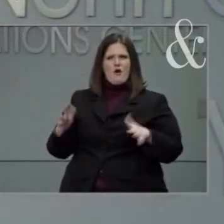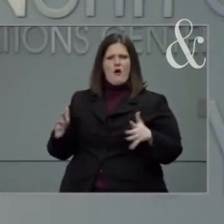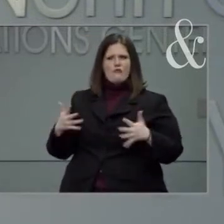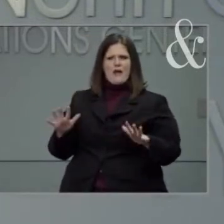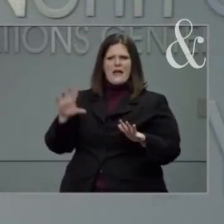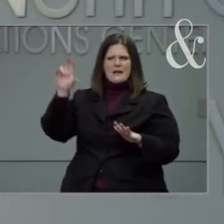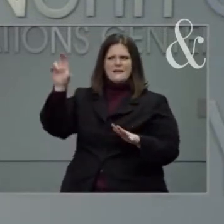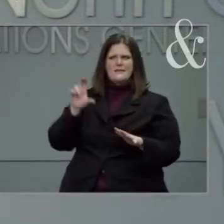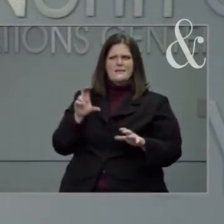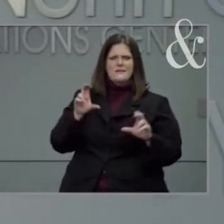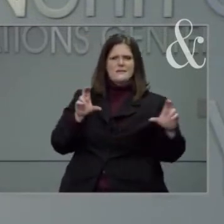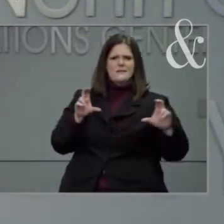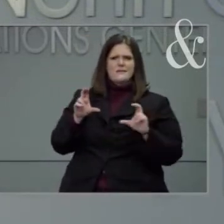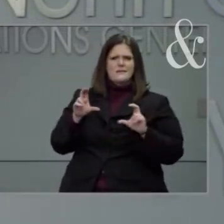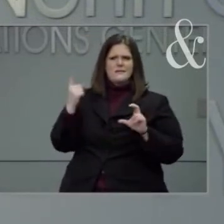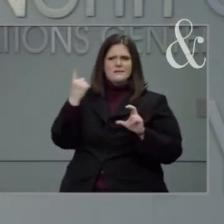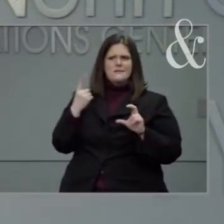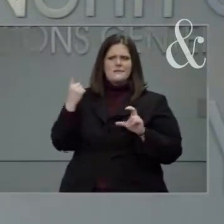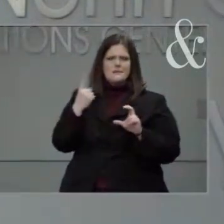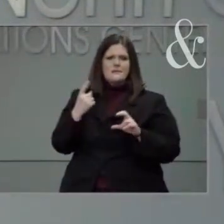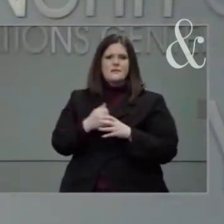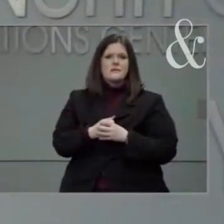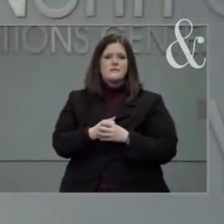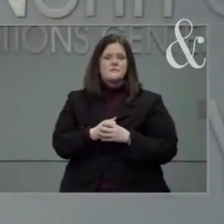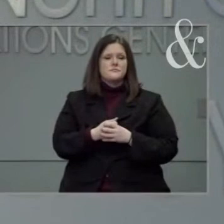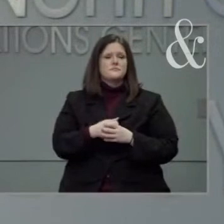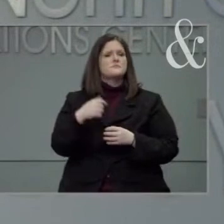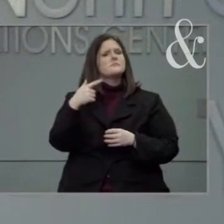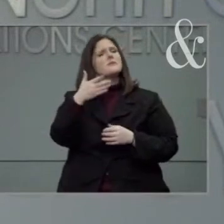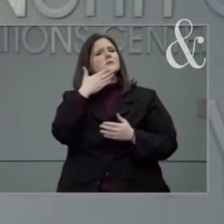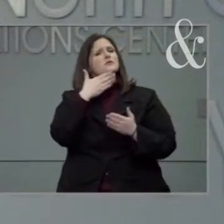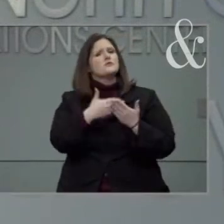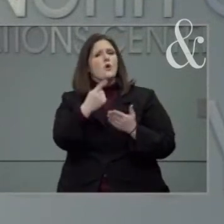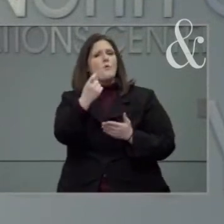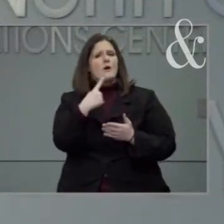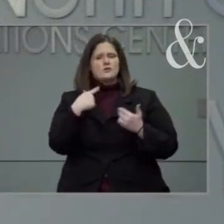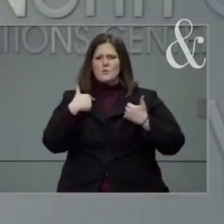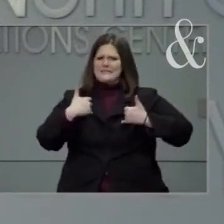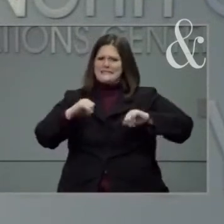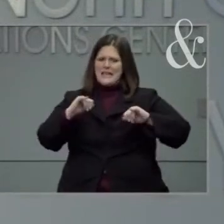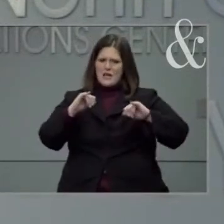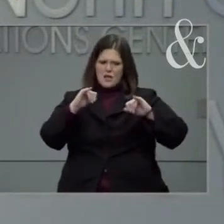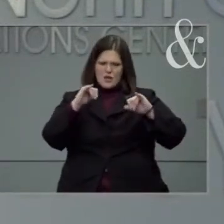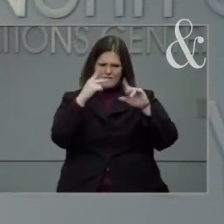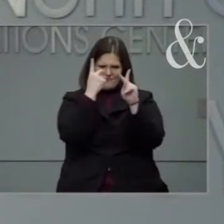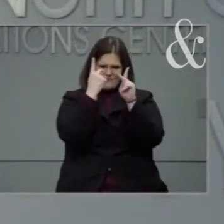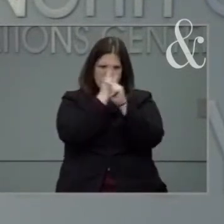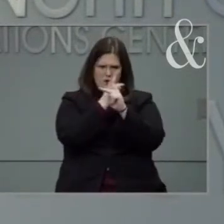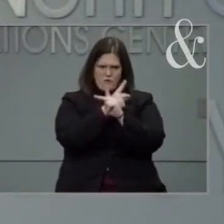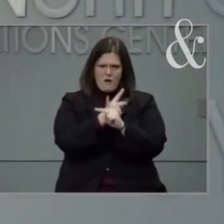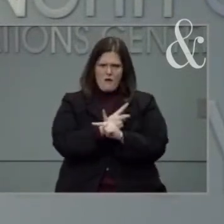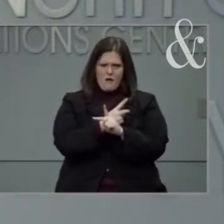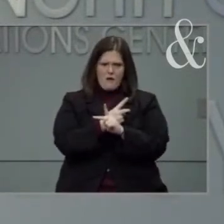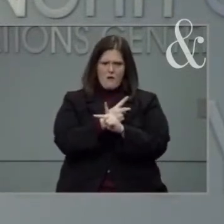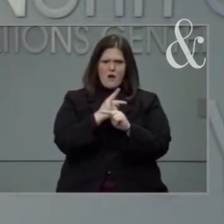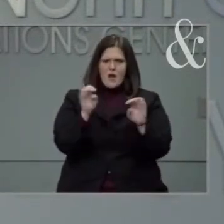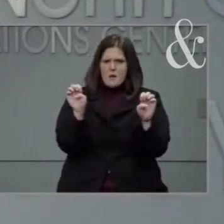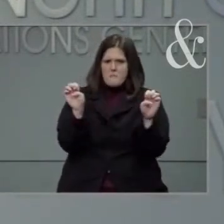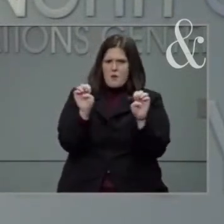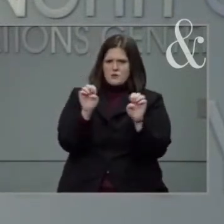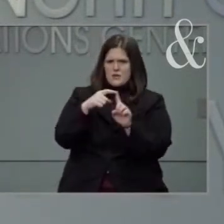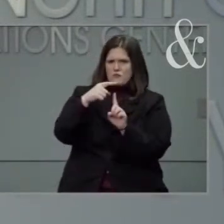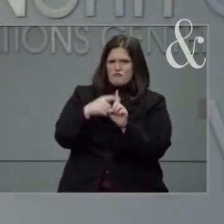funding. Yeah, good question. We're still working through the details and guidelines of the emergency rental